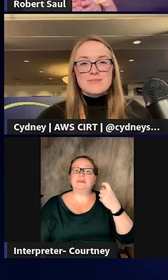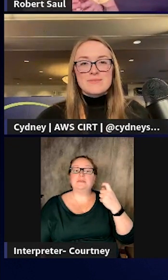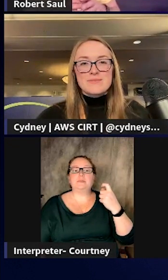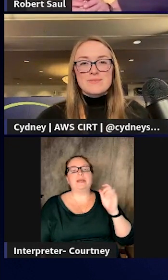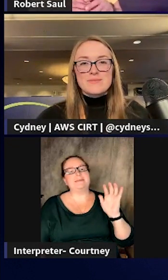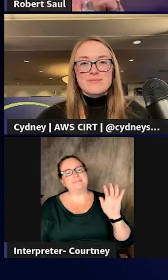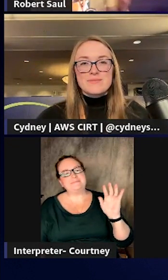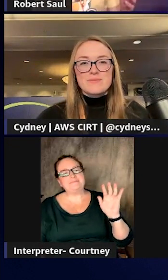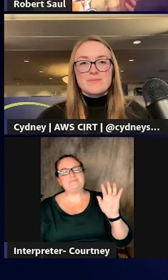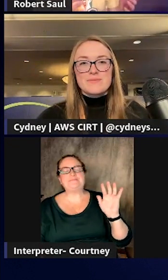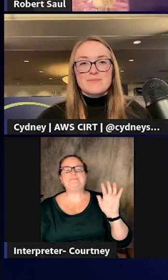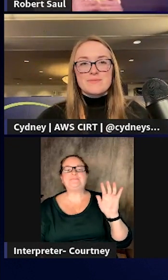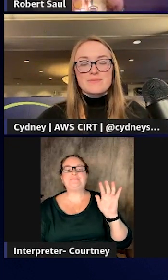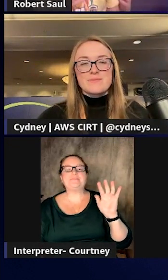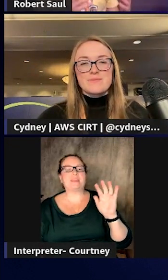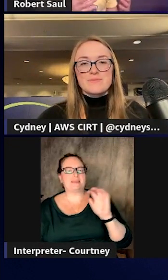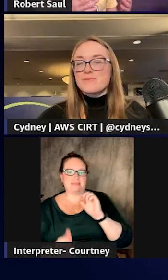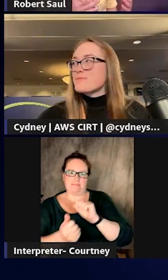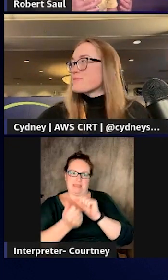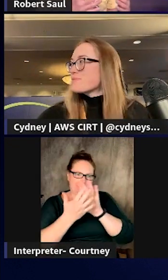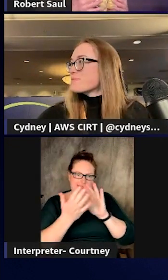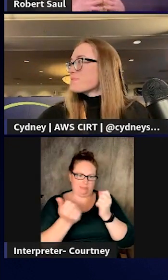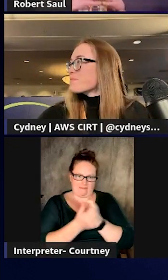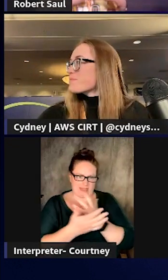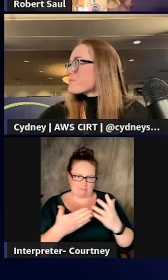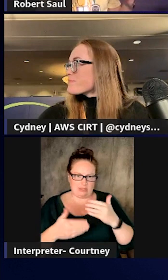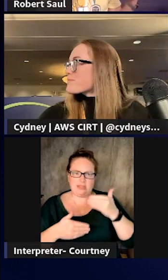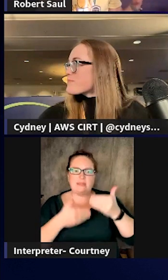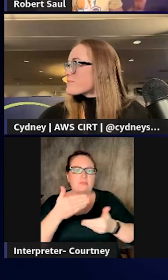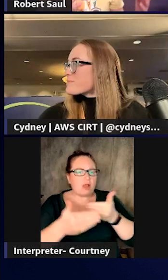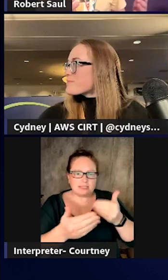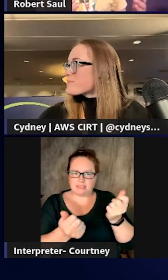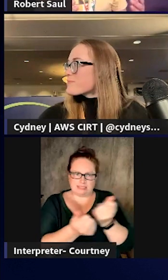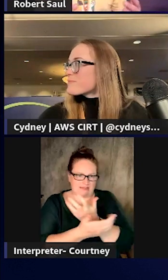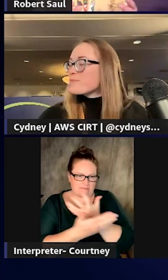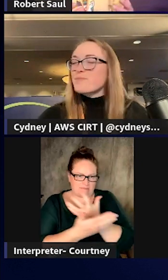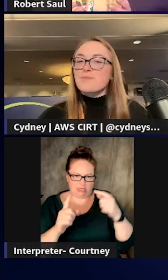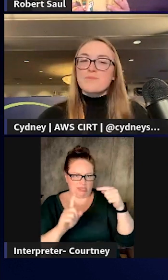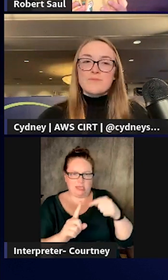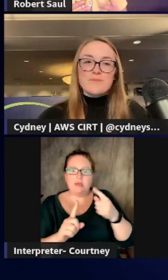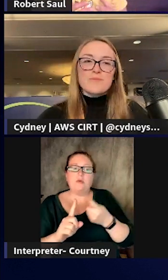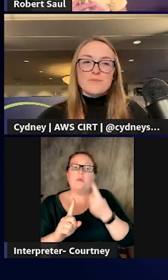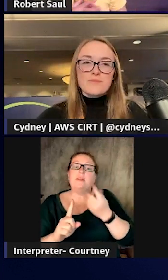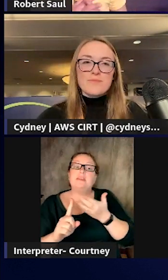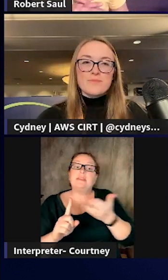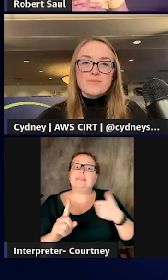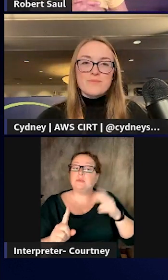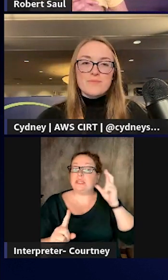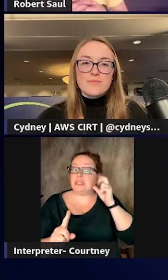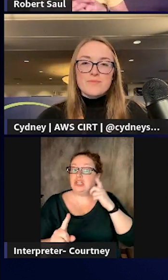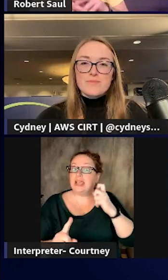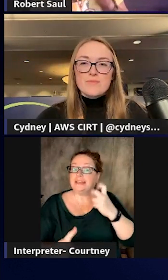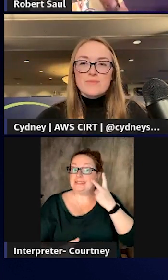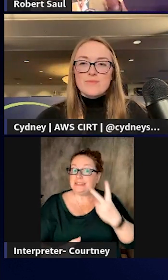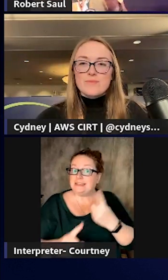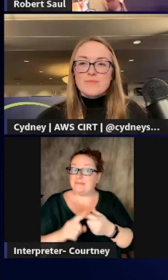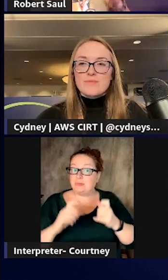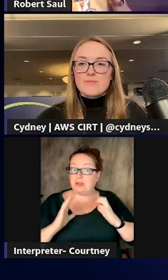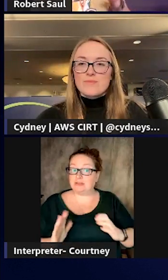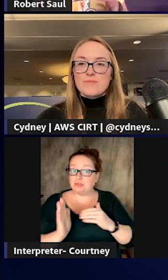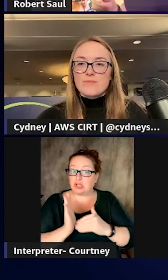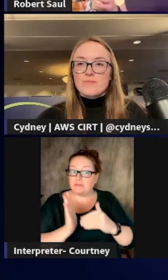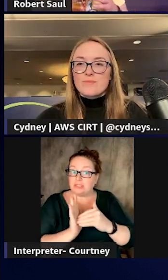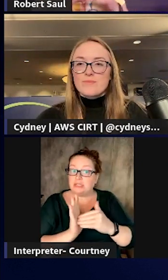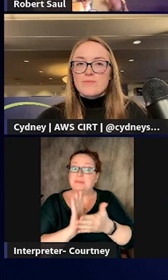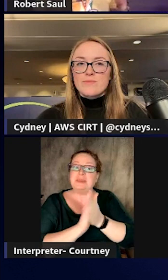so. The mechanism is everything. The process is everything. One of the things that we hear and see from customers a lot is they get intimidated